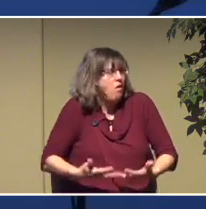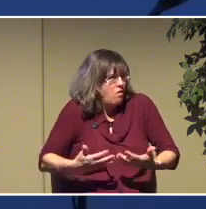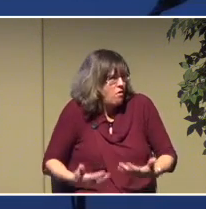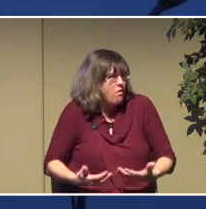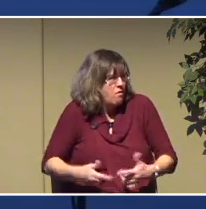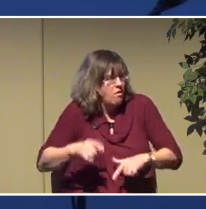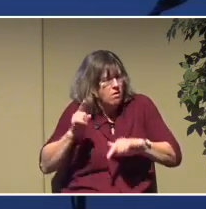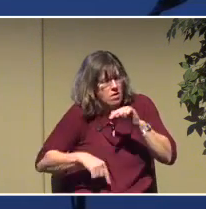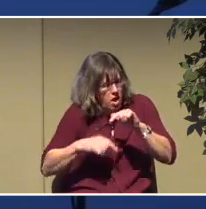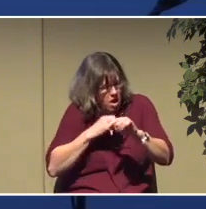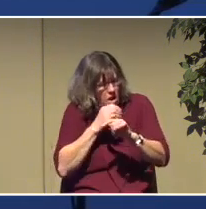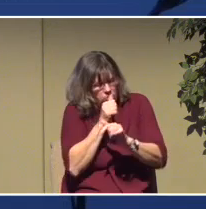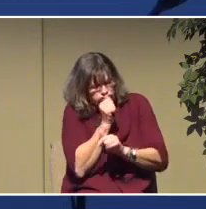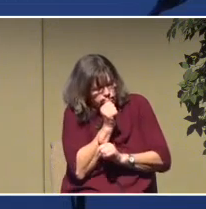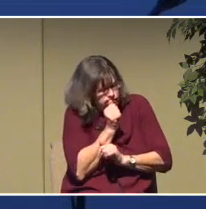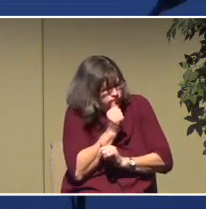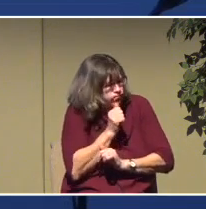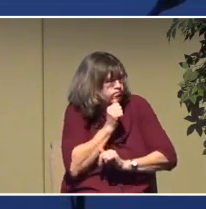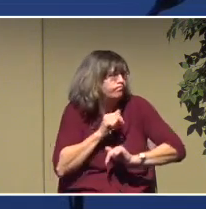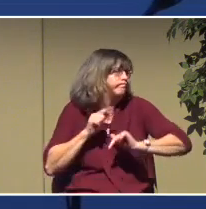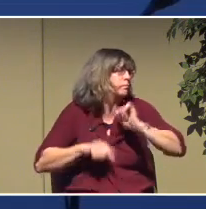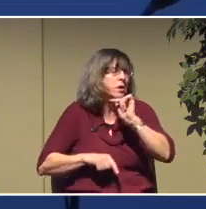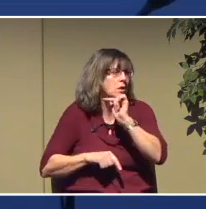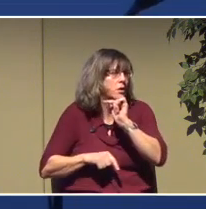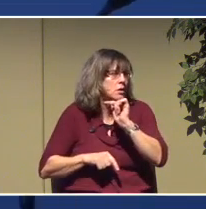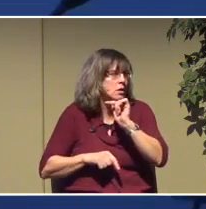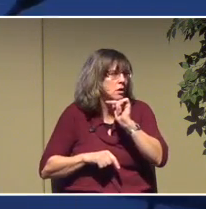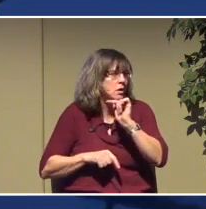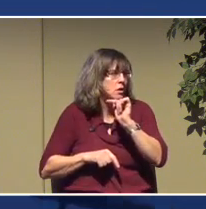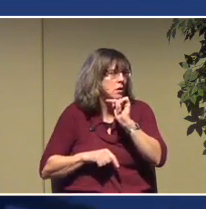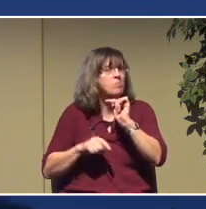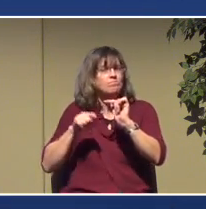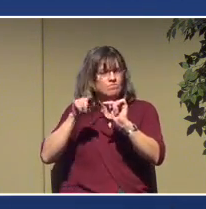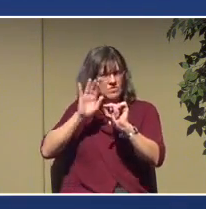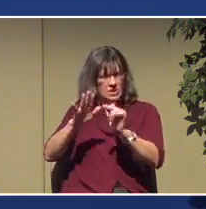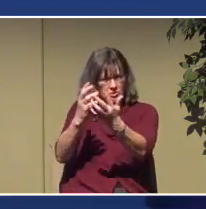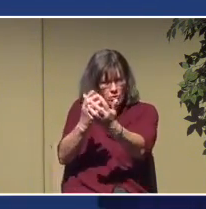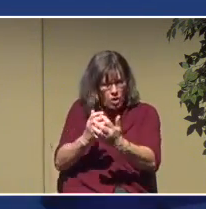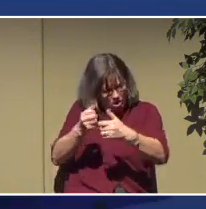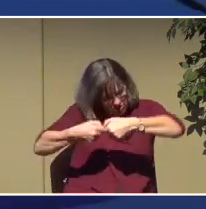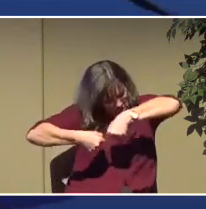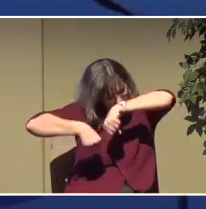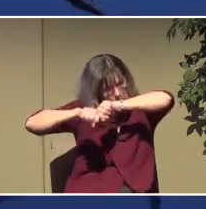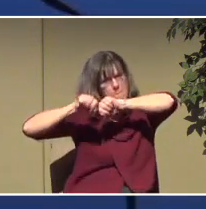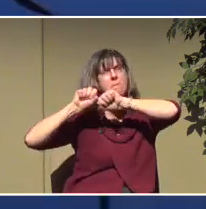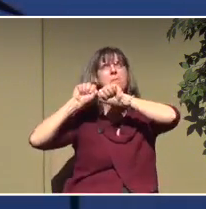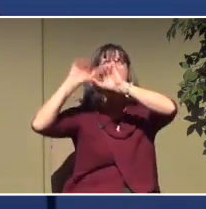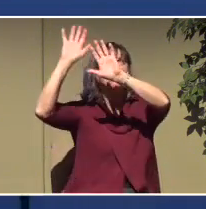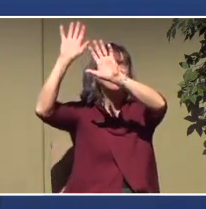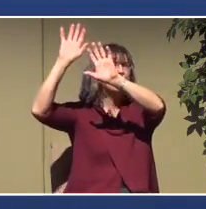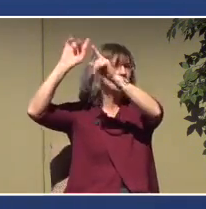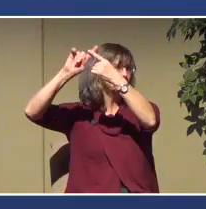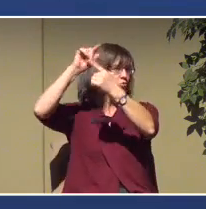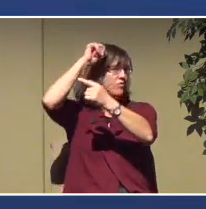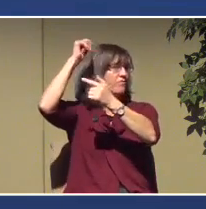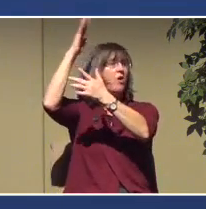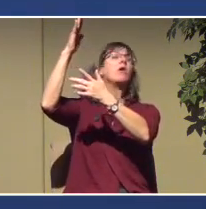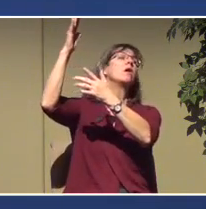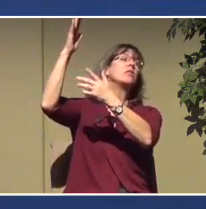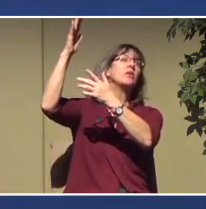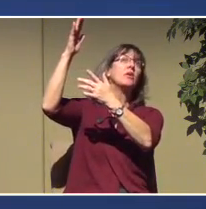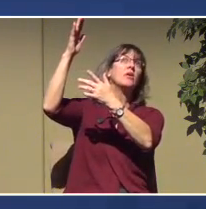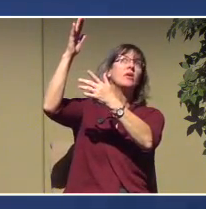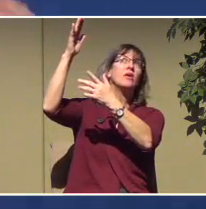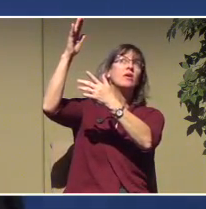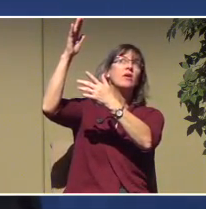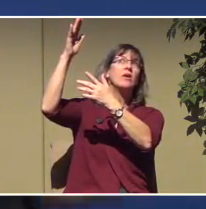And that's why when he submits himself to the will of the Father, instead of not his will, he's doing the